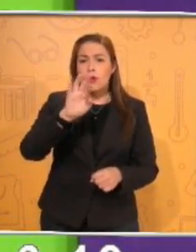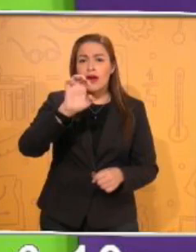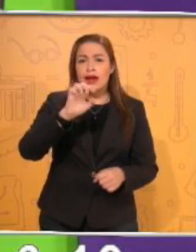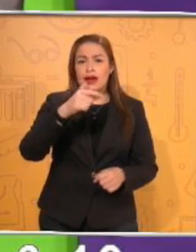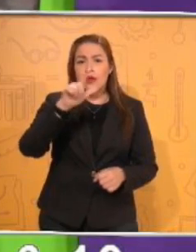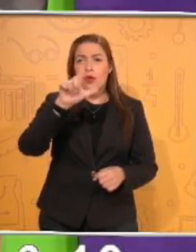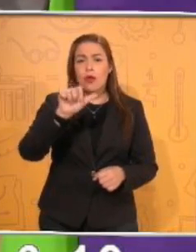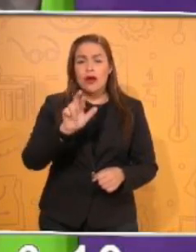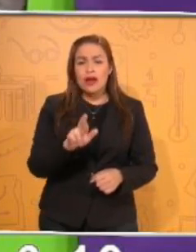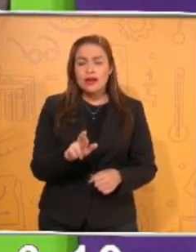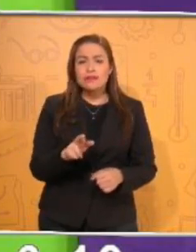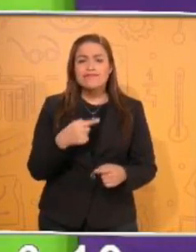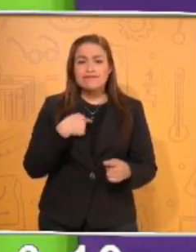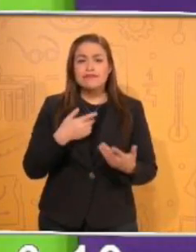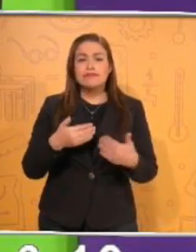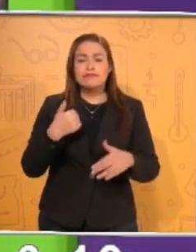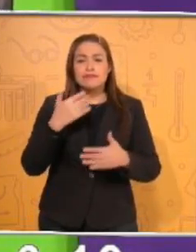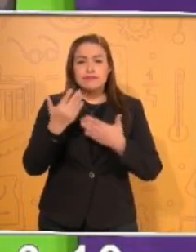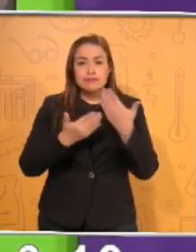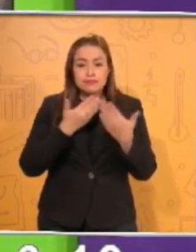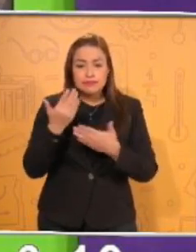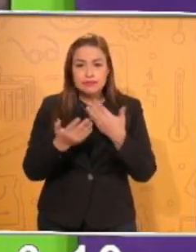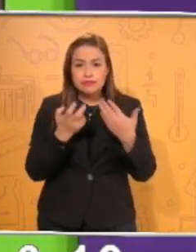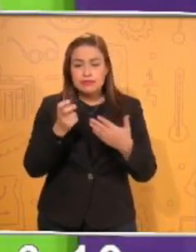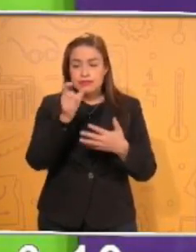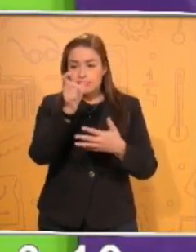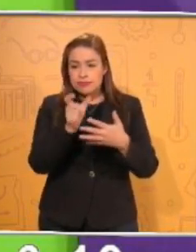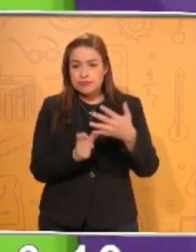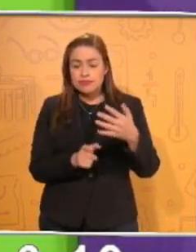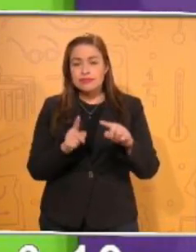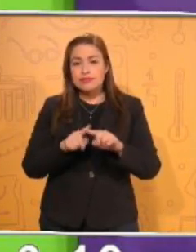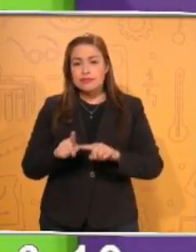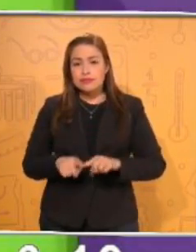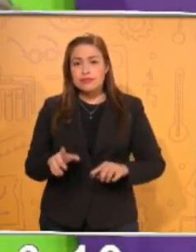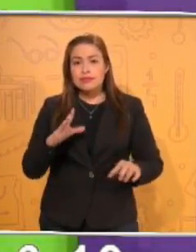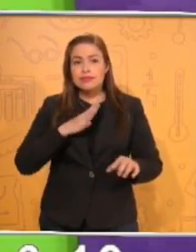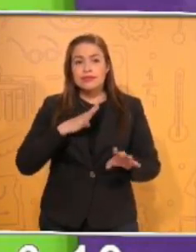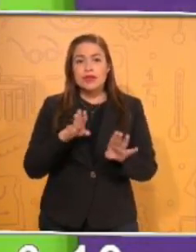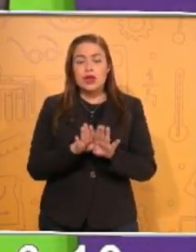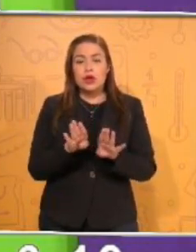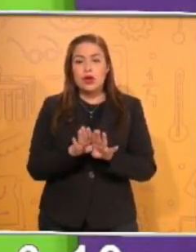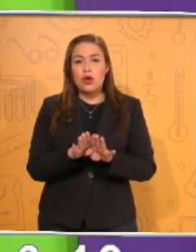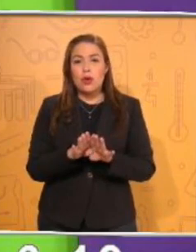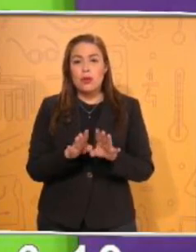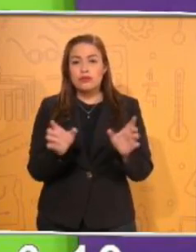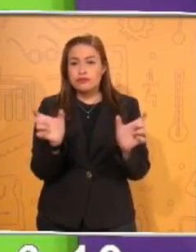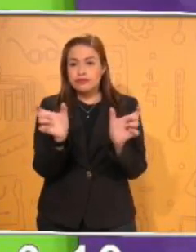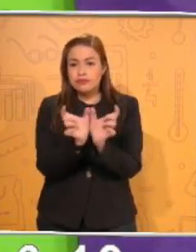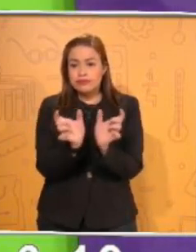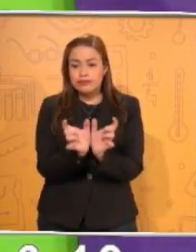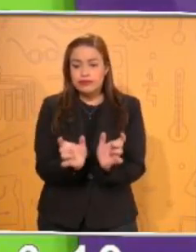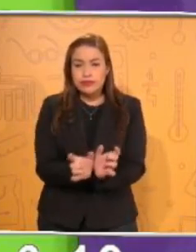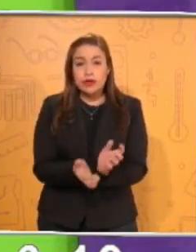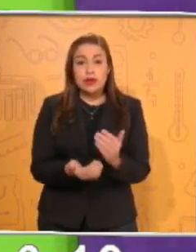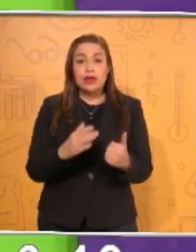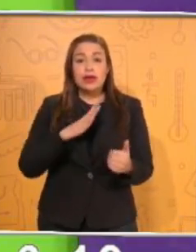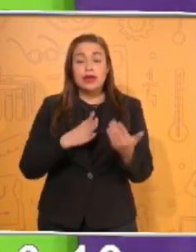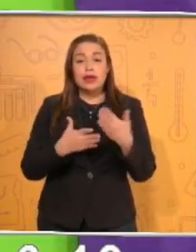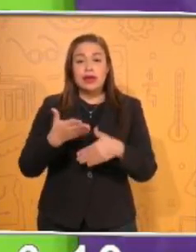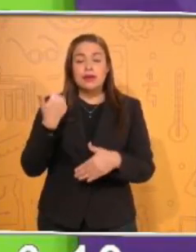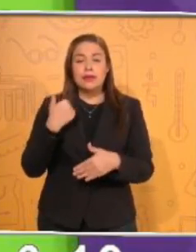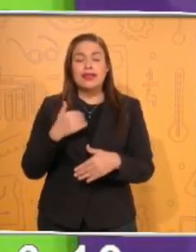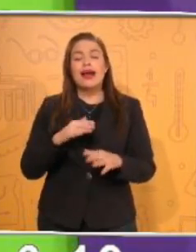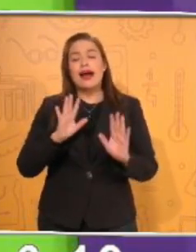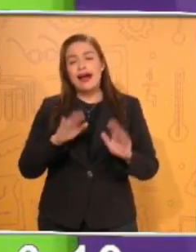to study them as they have special forms in the past. What was that? Yes, teacher, you mentioned